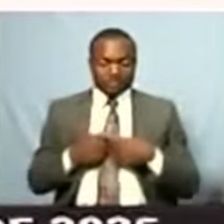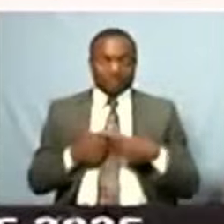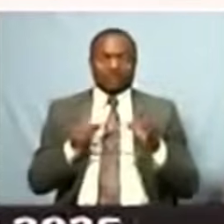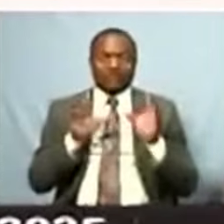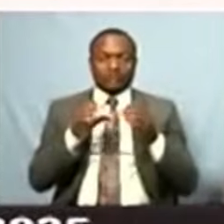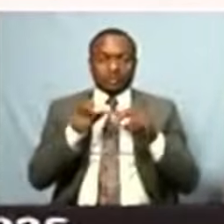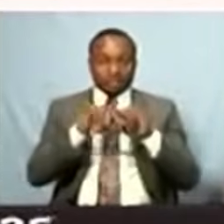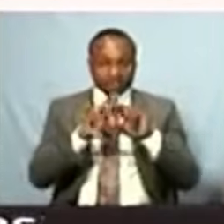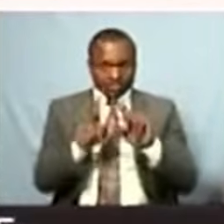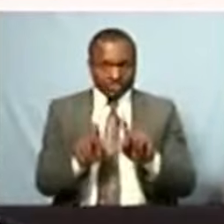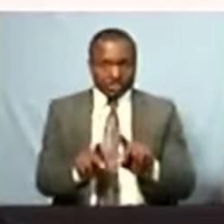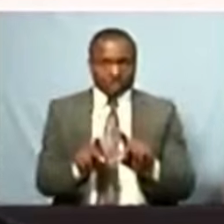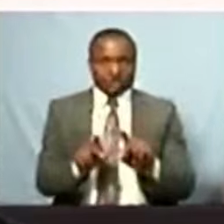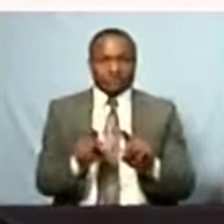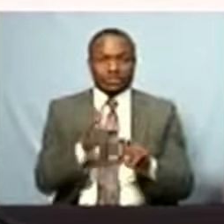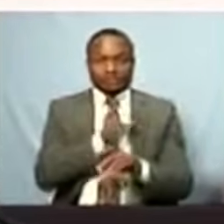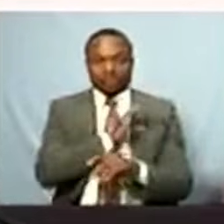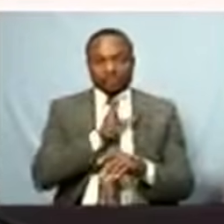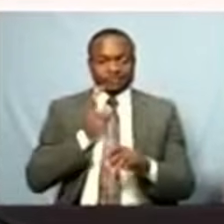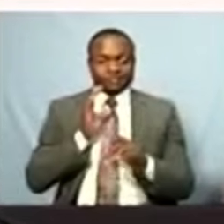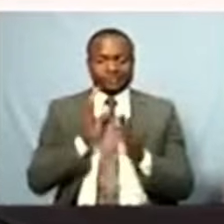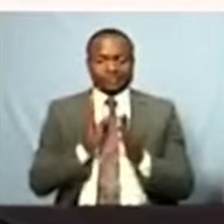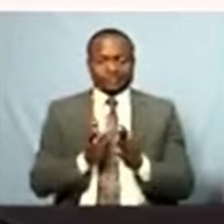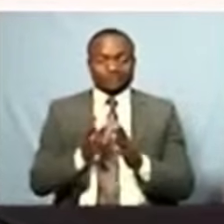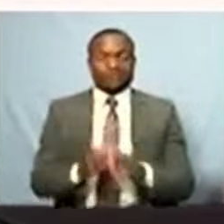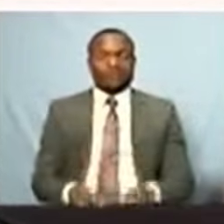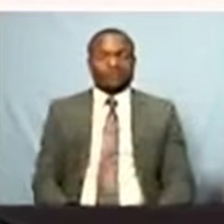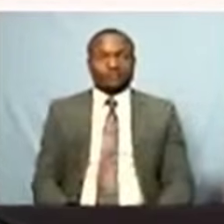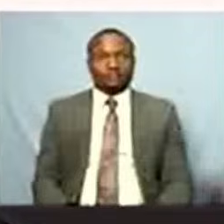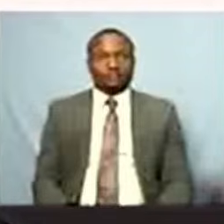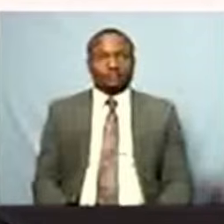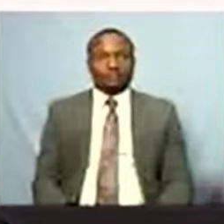council chairperson or councillor.